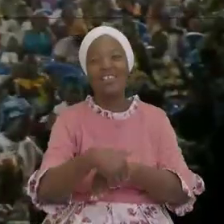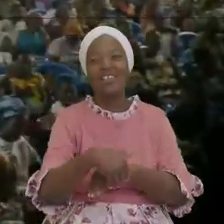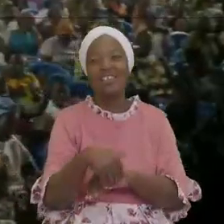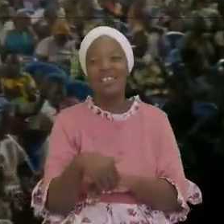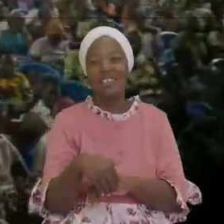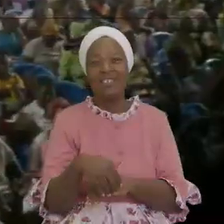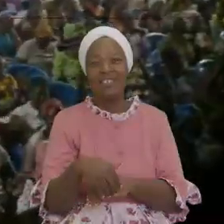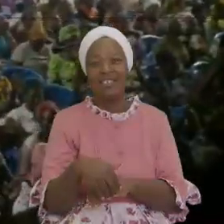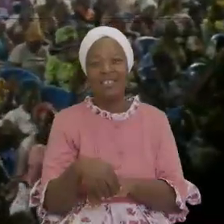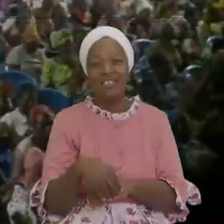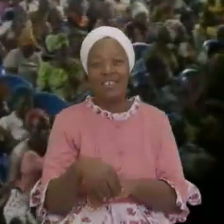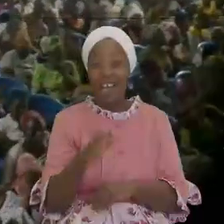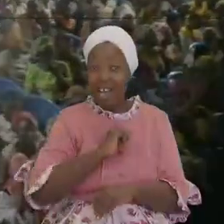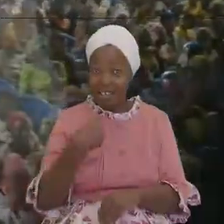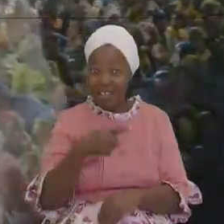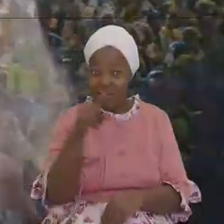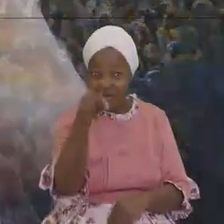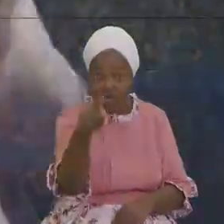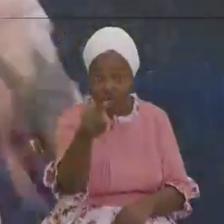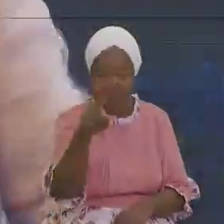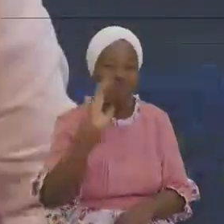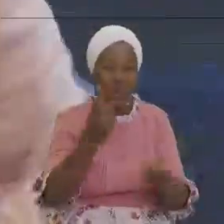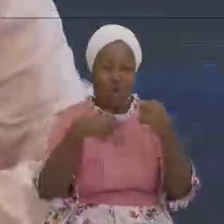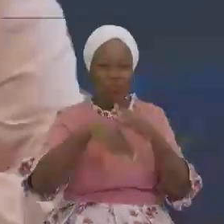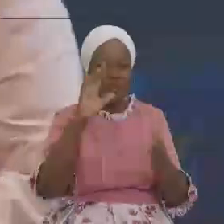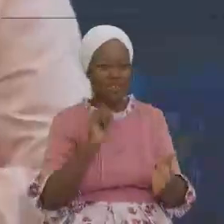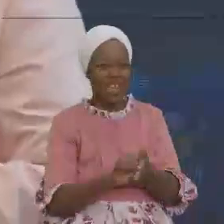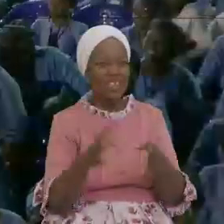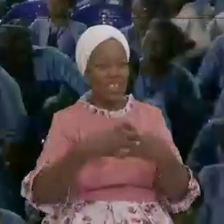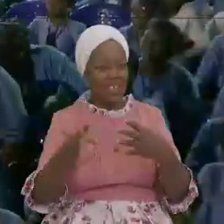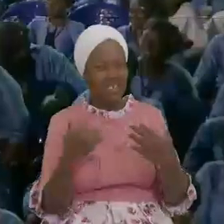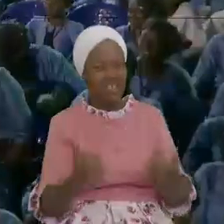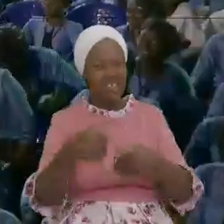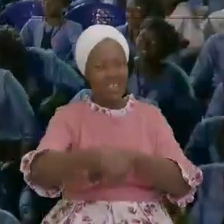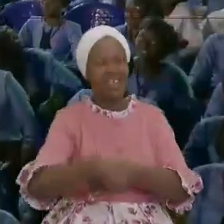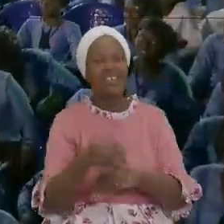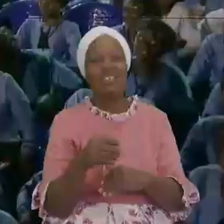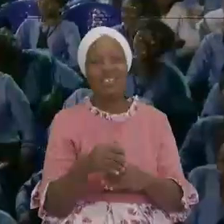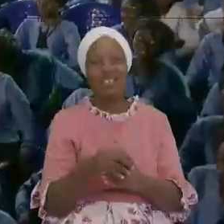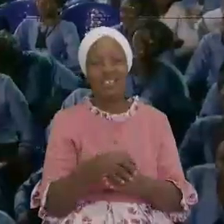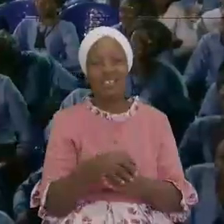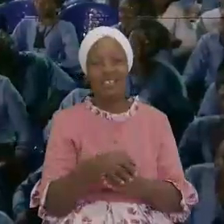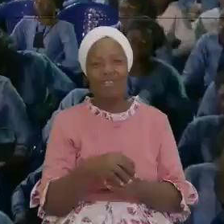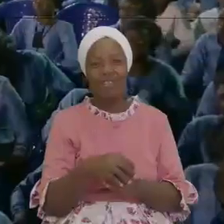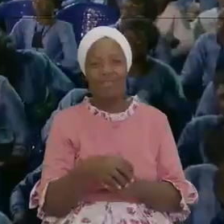I said you will come out of the cage tonight.